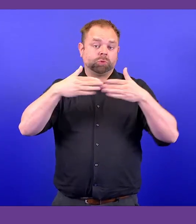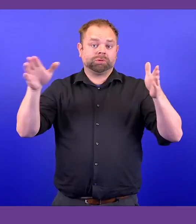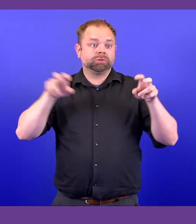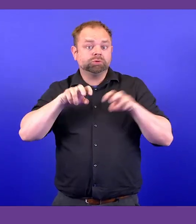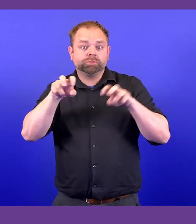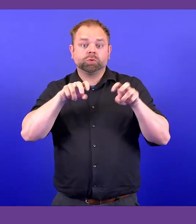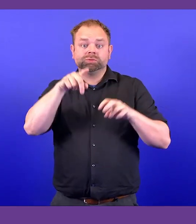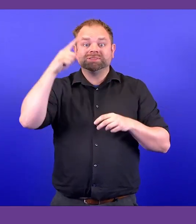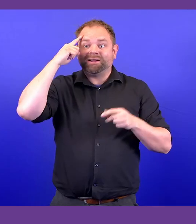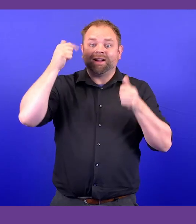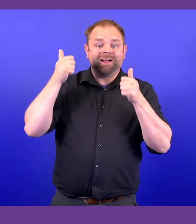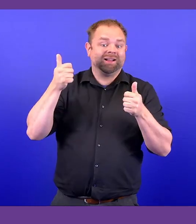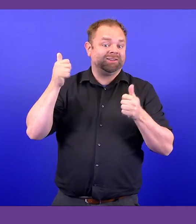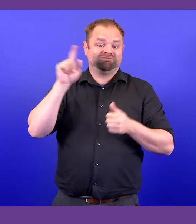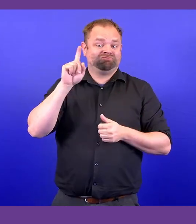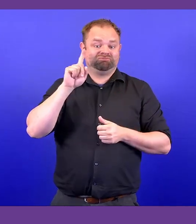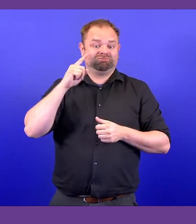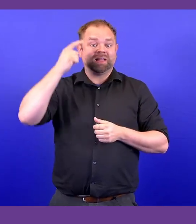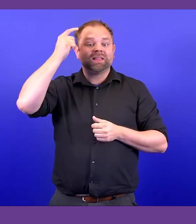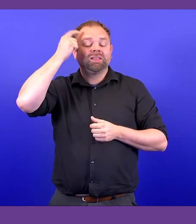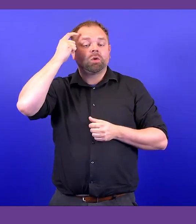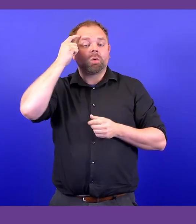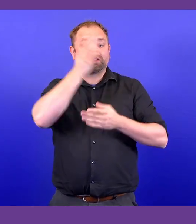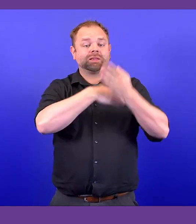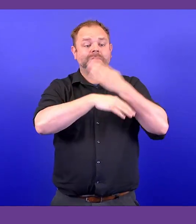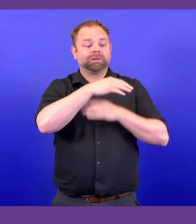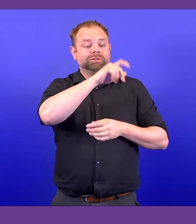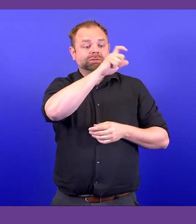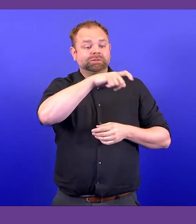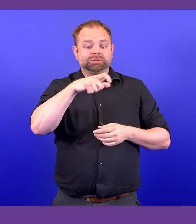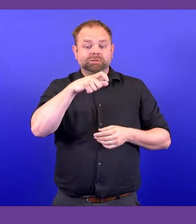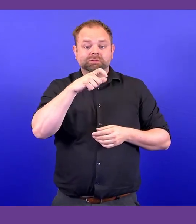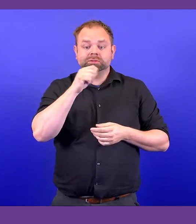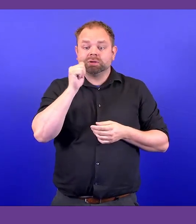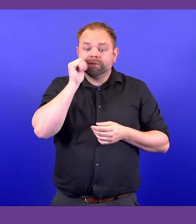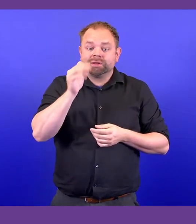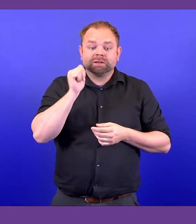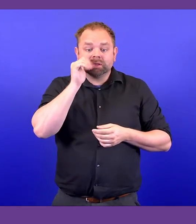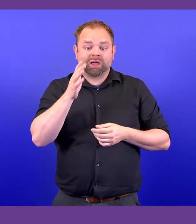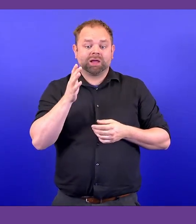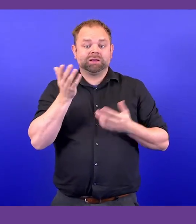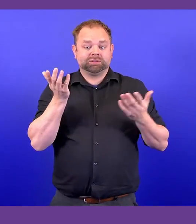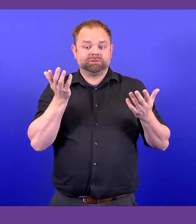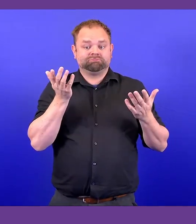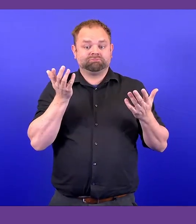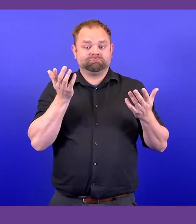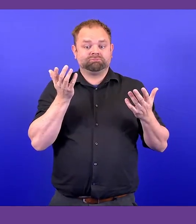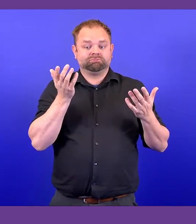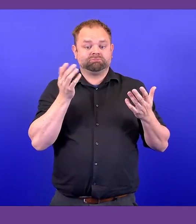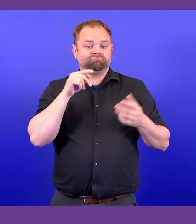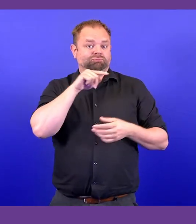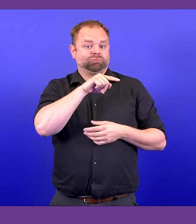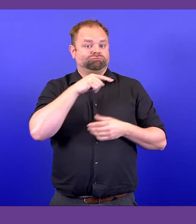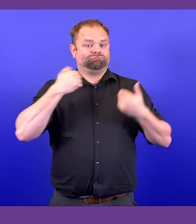Hi, I'm Soufiane El-Amrani, accessibility expert at Inclusion Europe and a self-advocate.